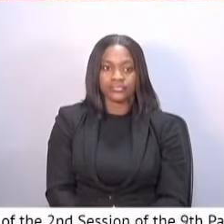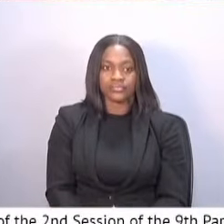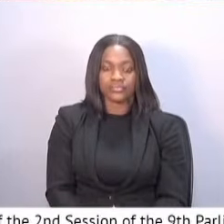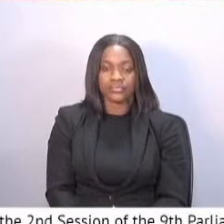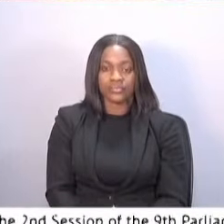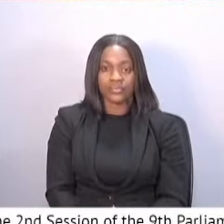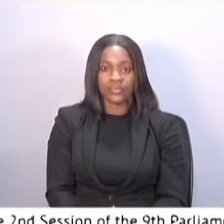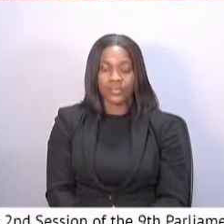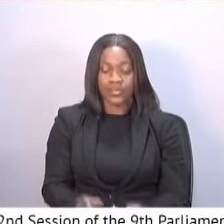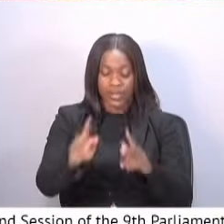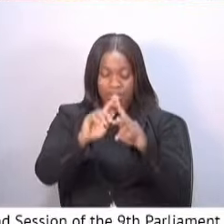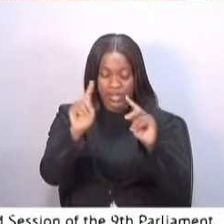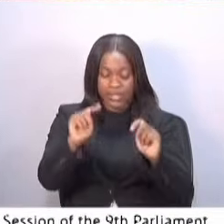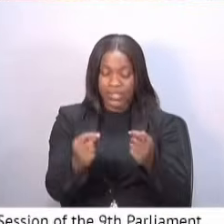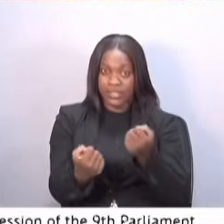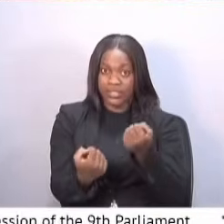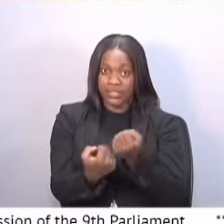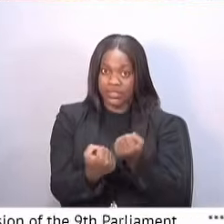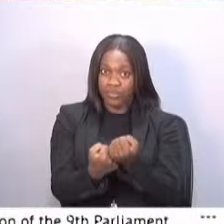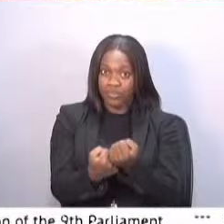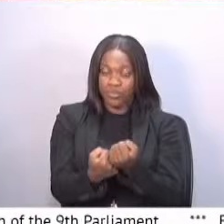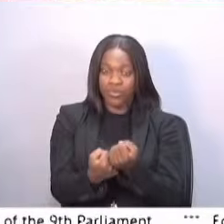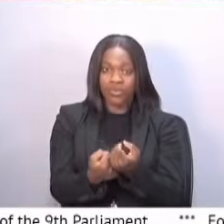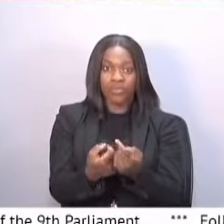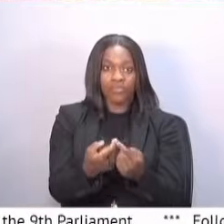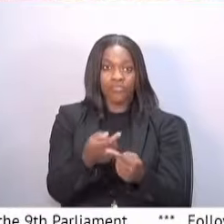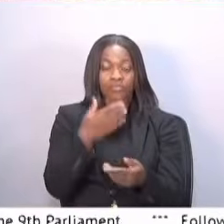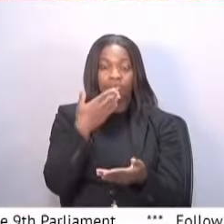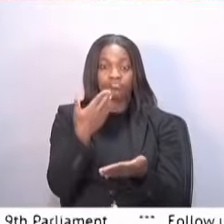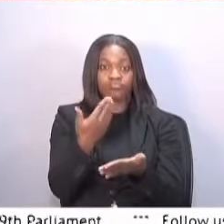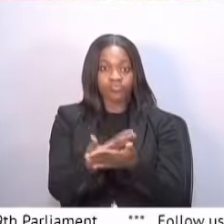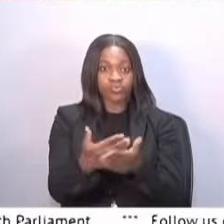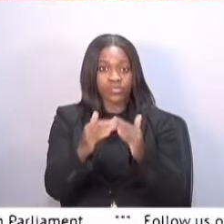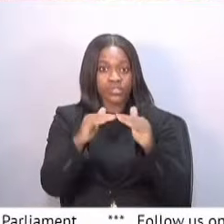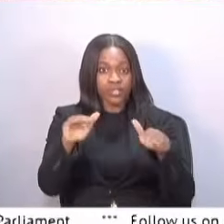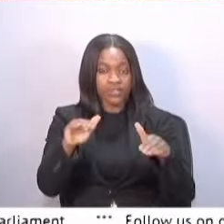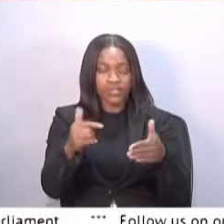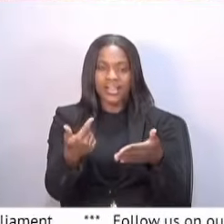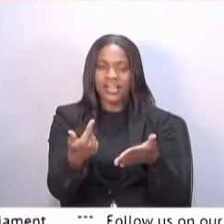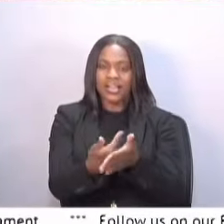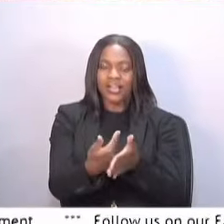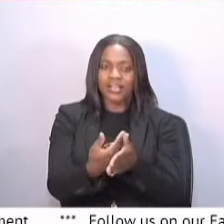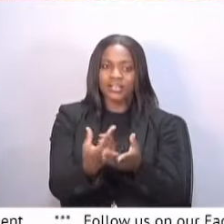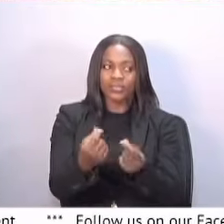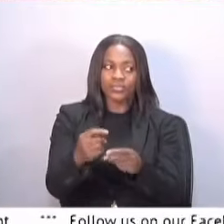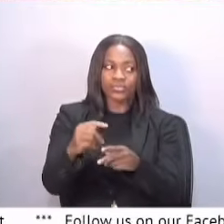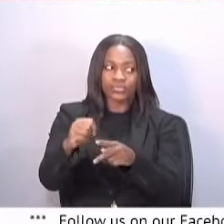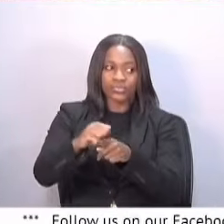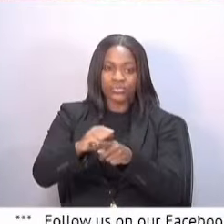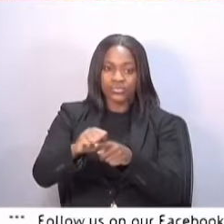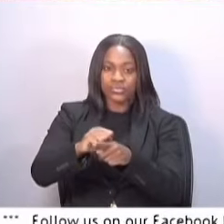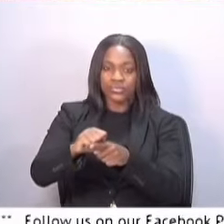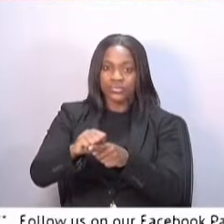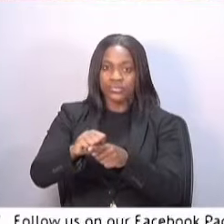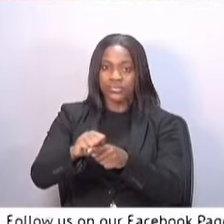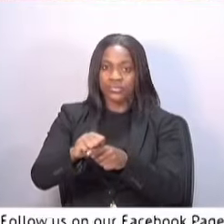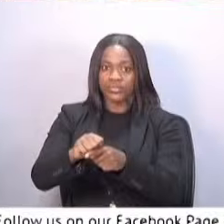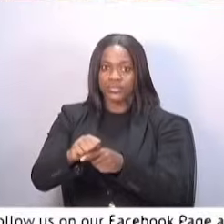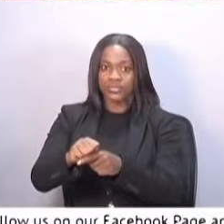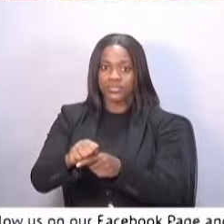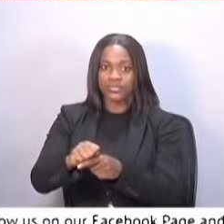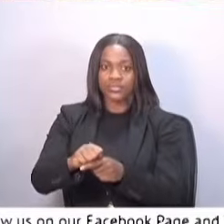the technical support from the gold standard, Ghana has trained 24